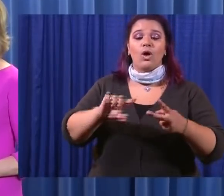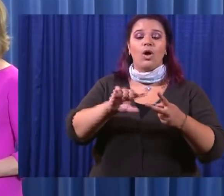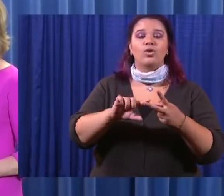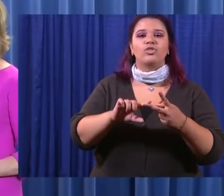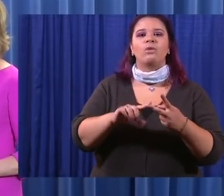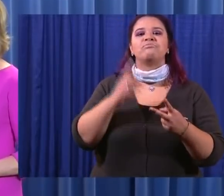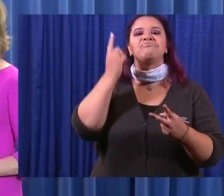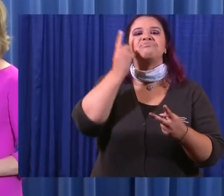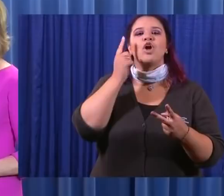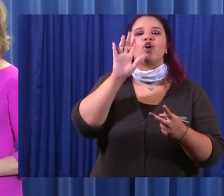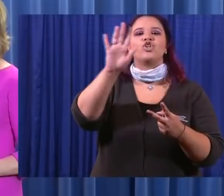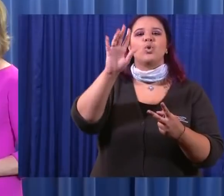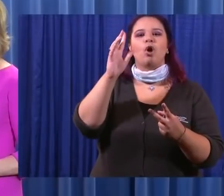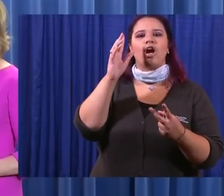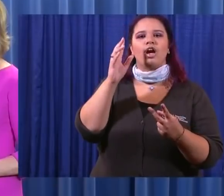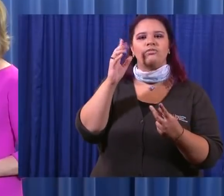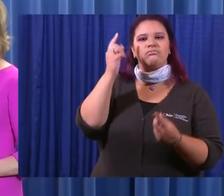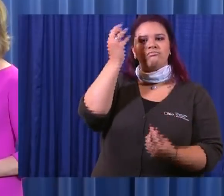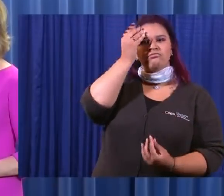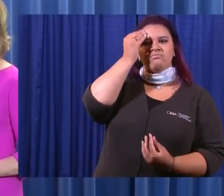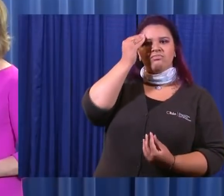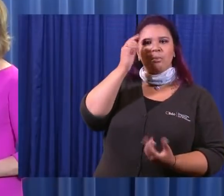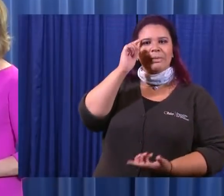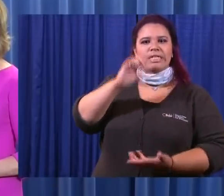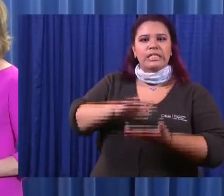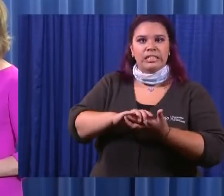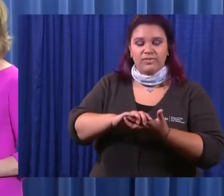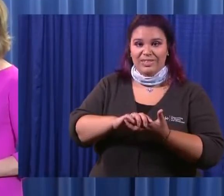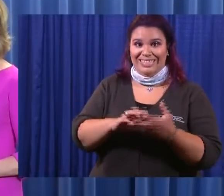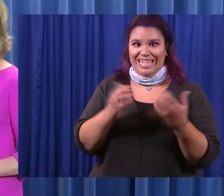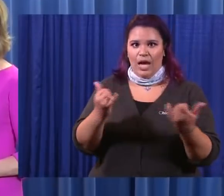the Christopher Columbus statue? Do you think that's the right thing to do?